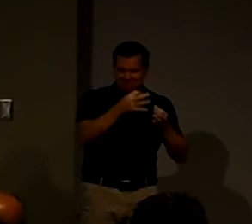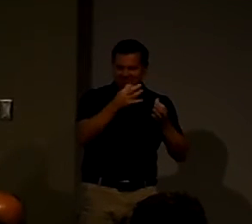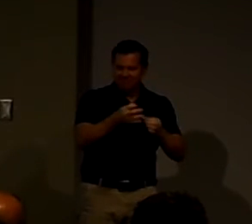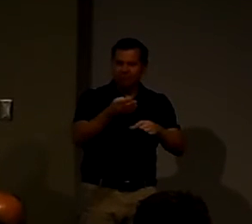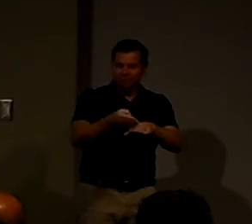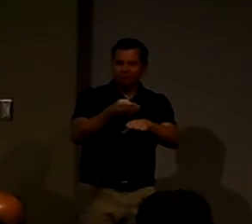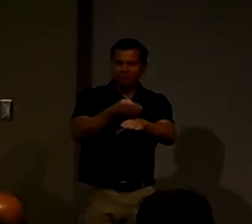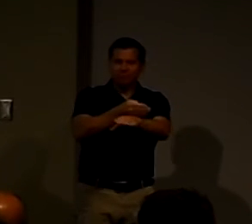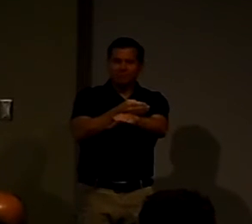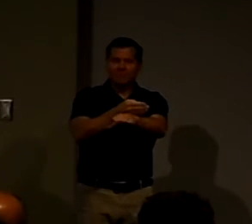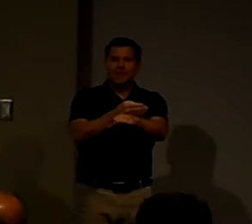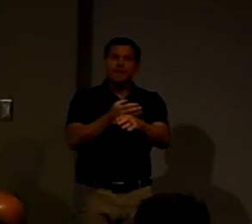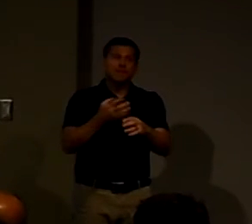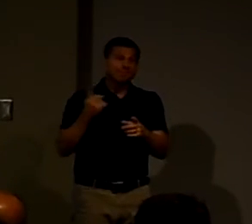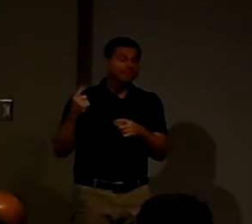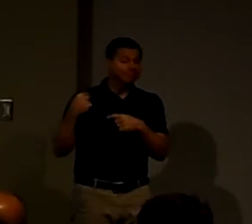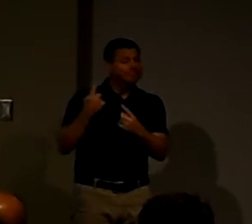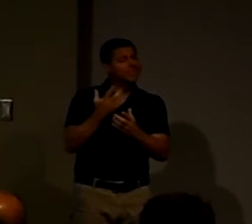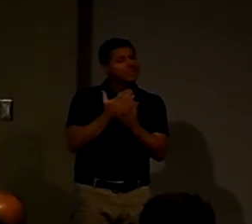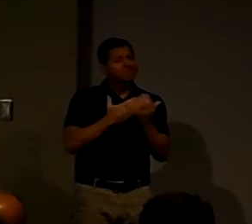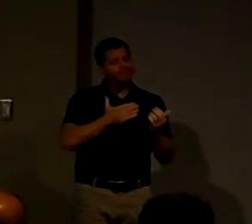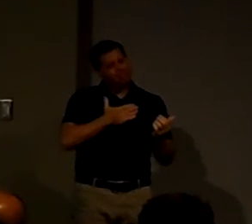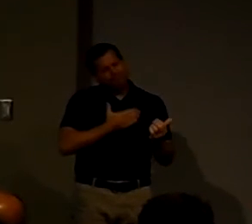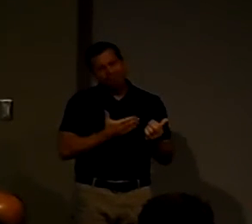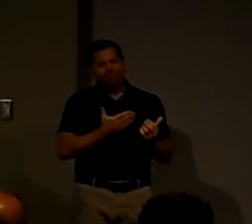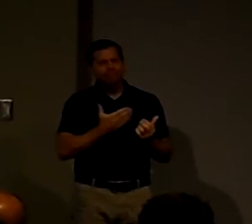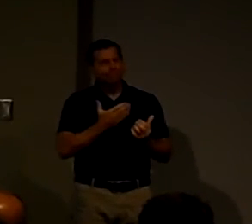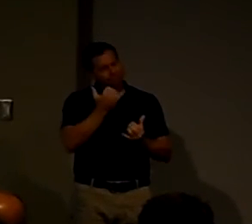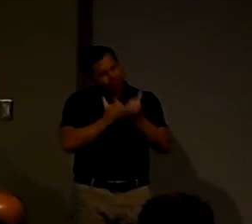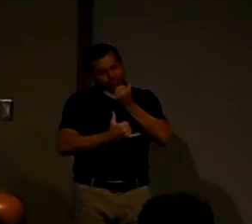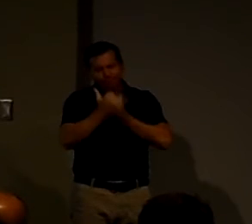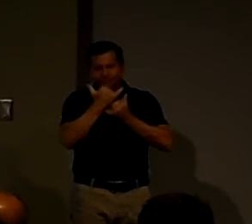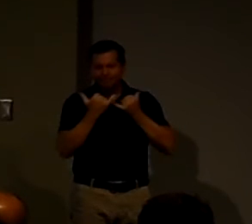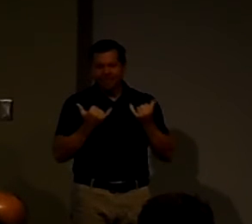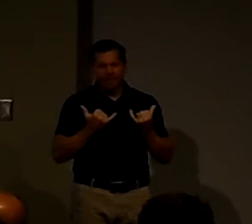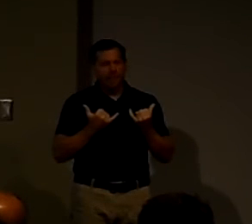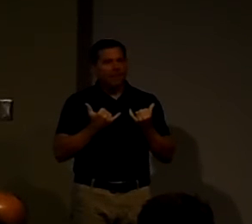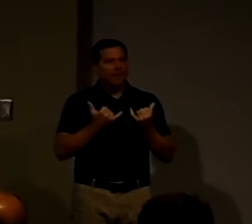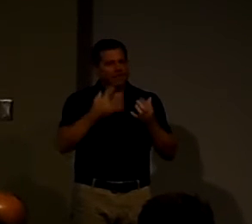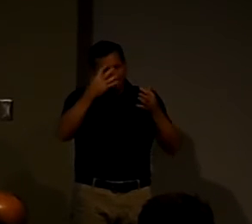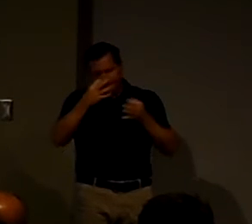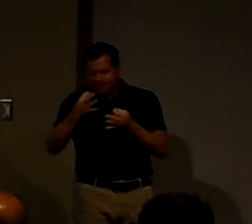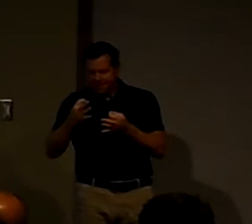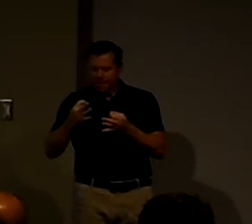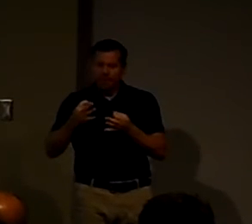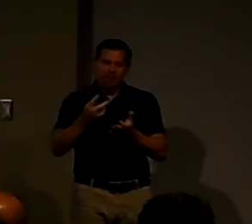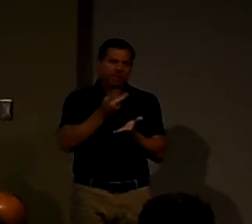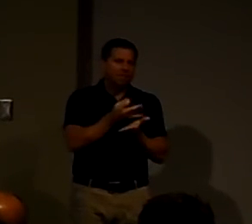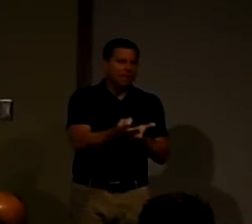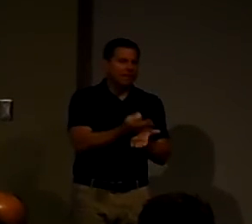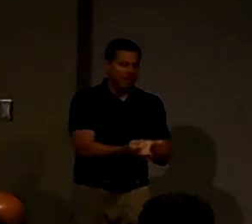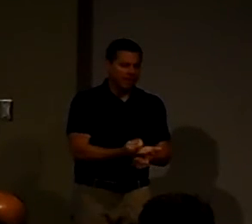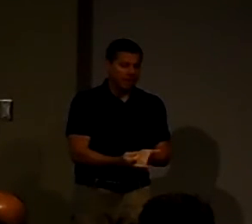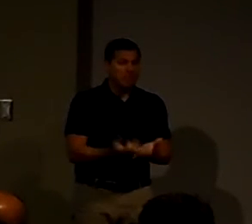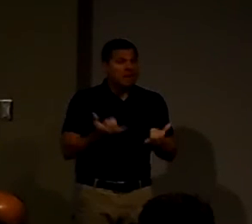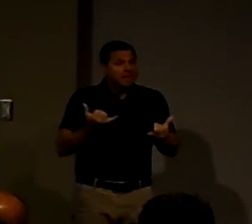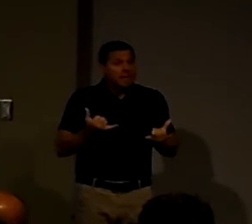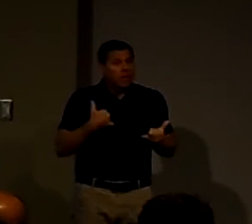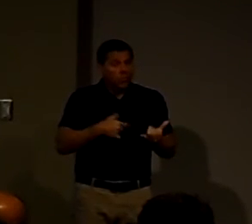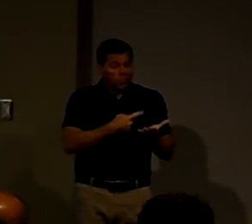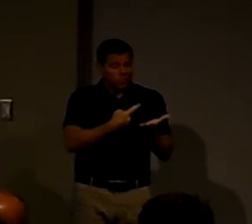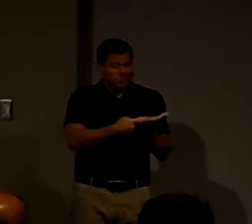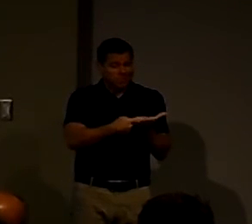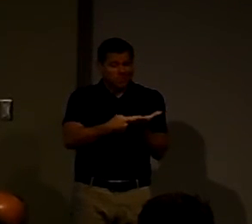Obviously, there have been some failed referendums over the last several years in this area. The good news is that we're discussing transportation. We need to